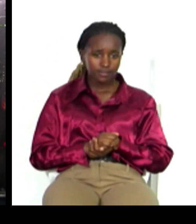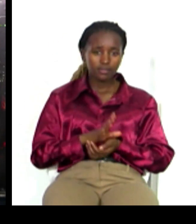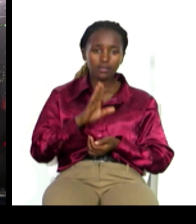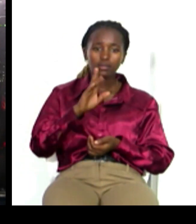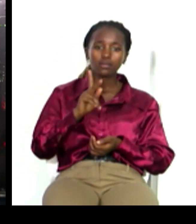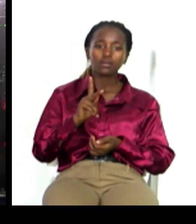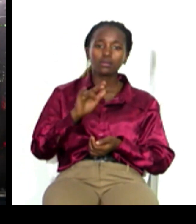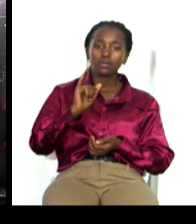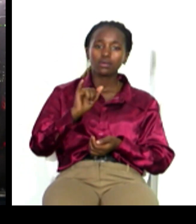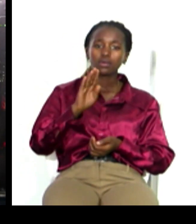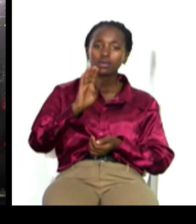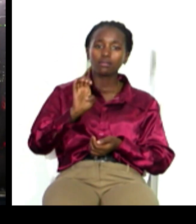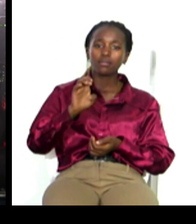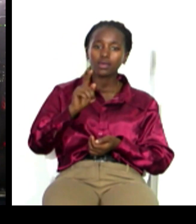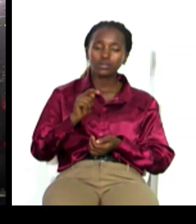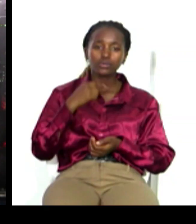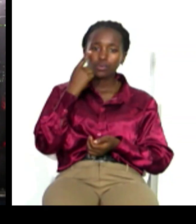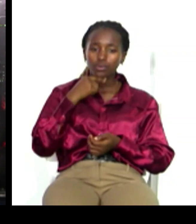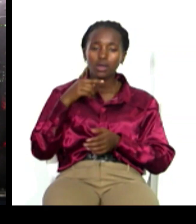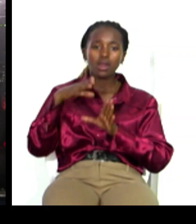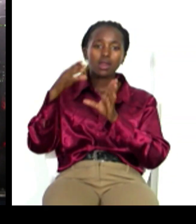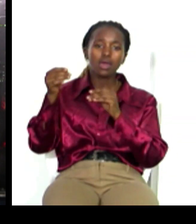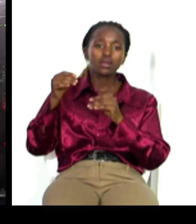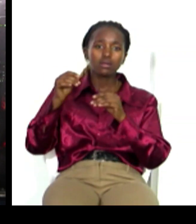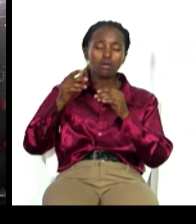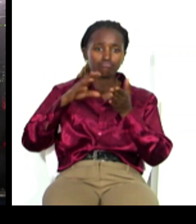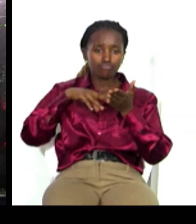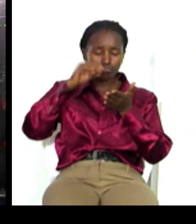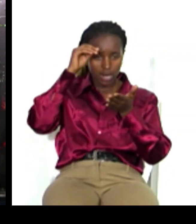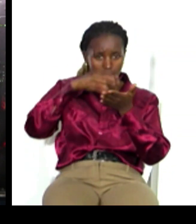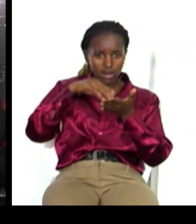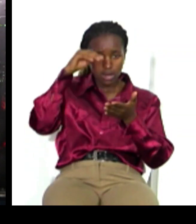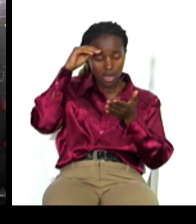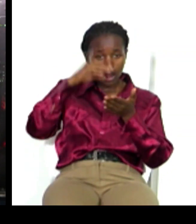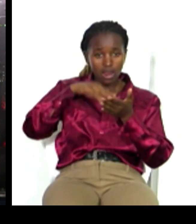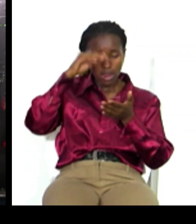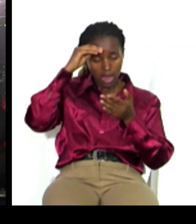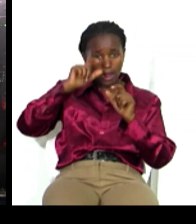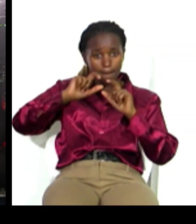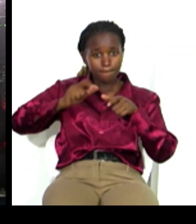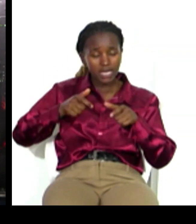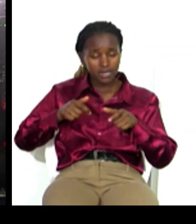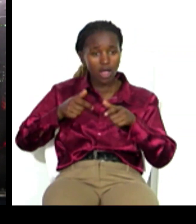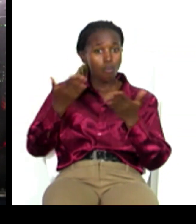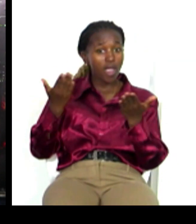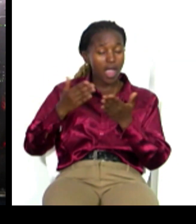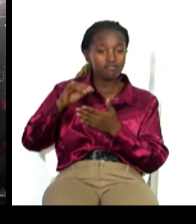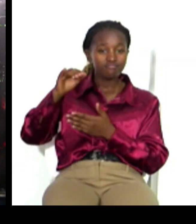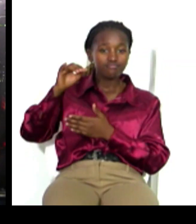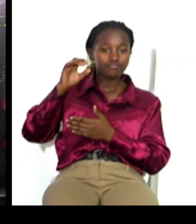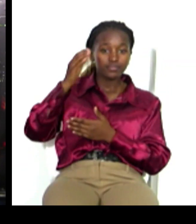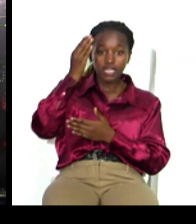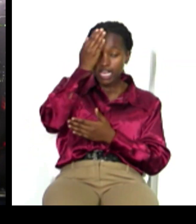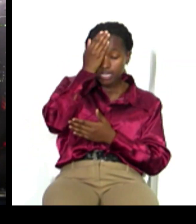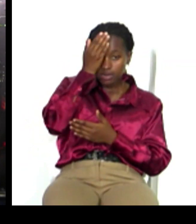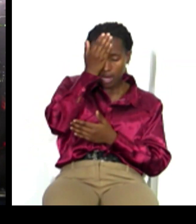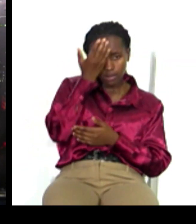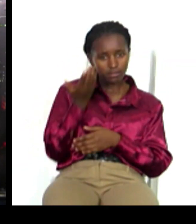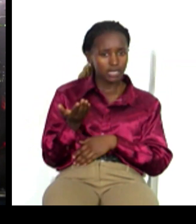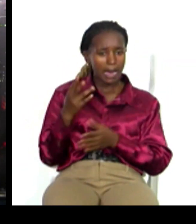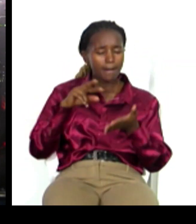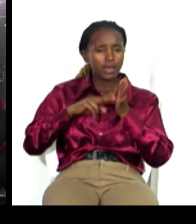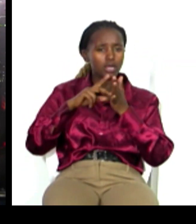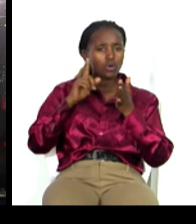Yes. Kibet ni mtu mwenye alikuwa anaenda kusoma mpaka media huko Israel. Anafaa kuendelea na masomo yake Israel.